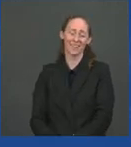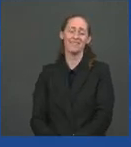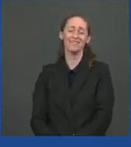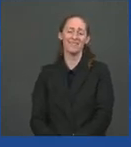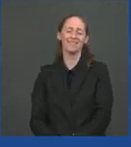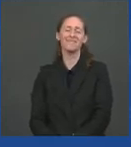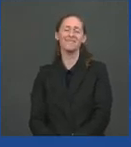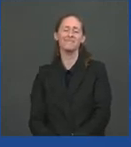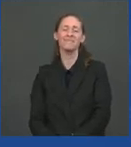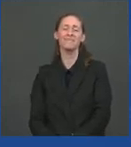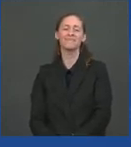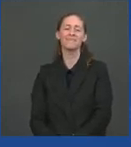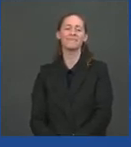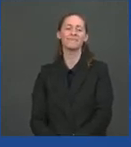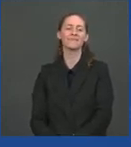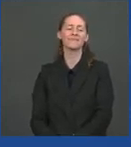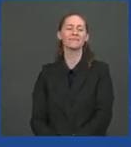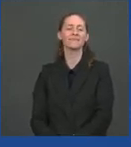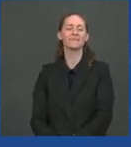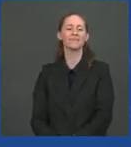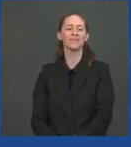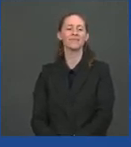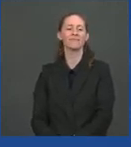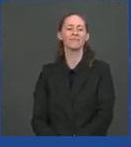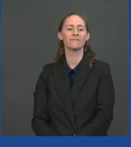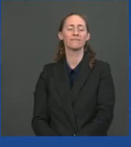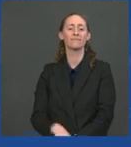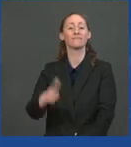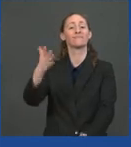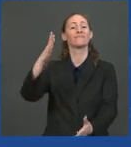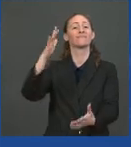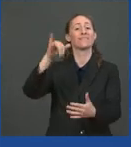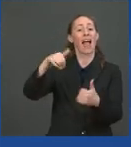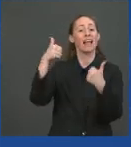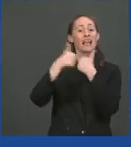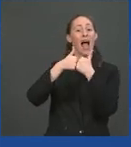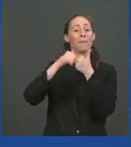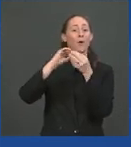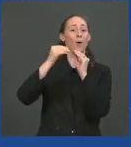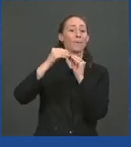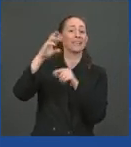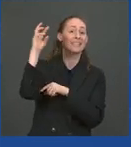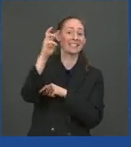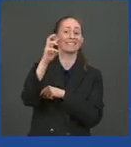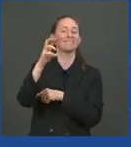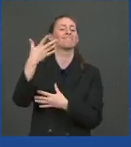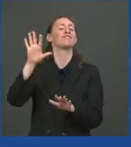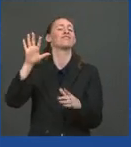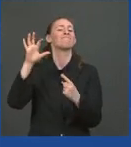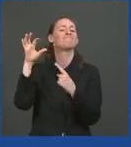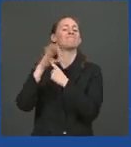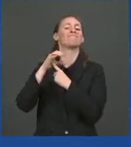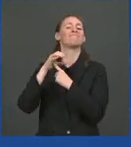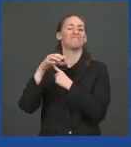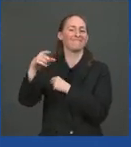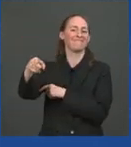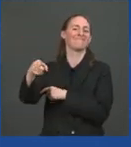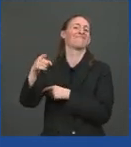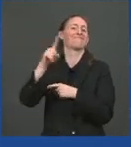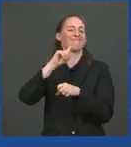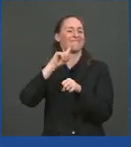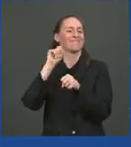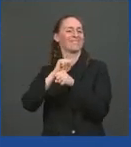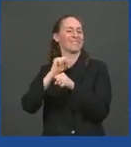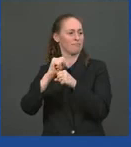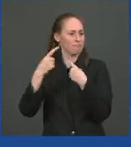To seal Game 6, to win the Bucks' first championship in 50 years, since Kareem Abdul-Jabbar and